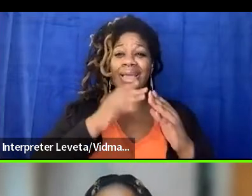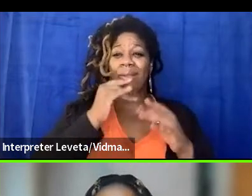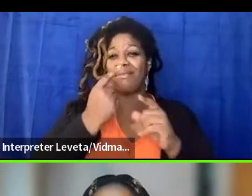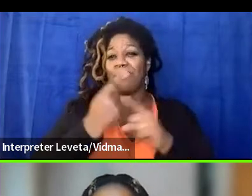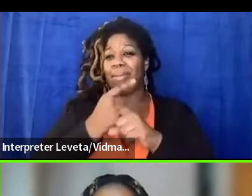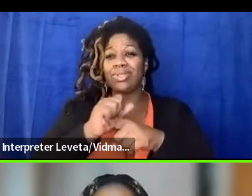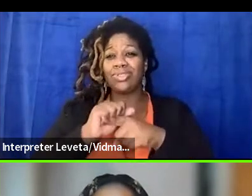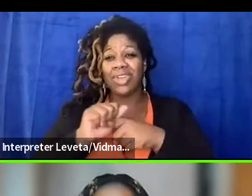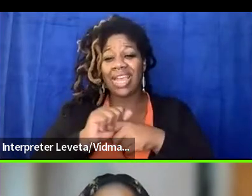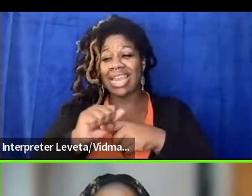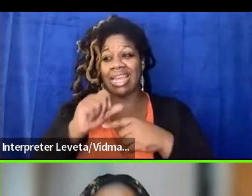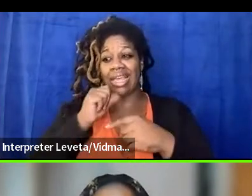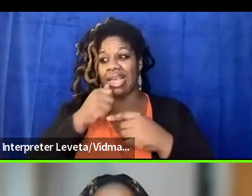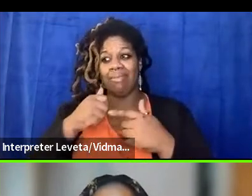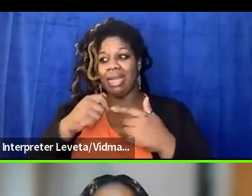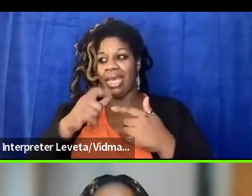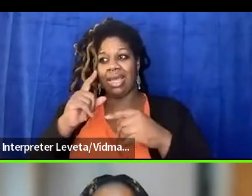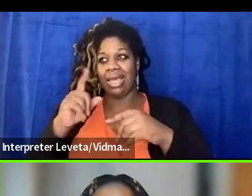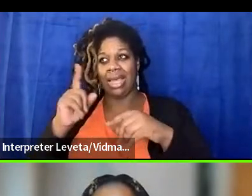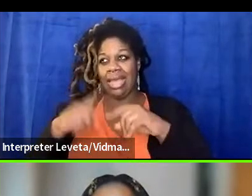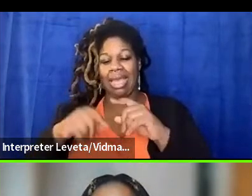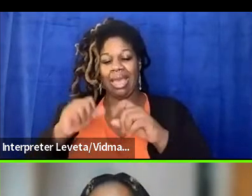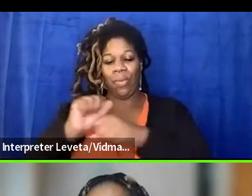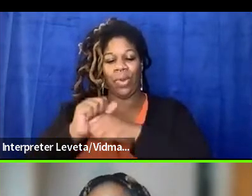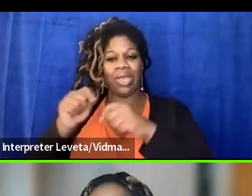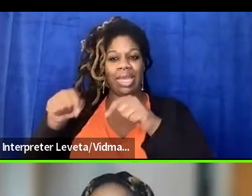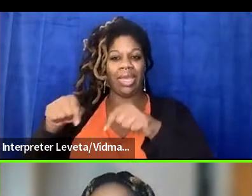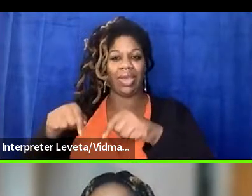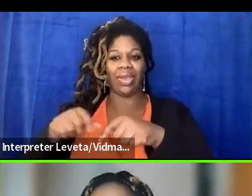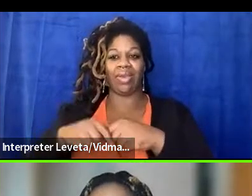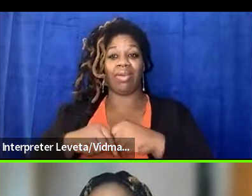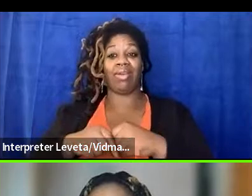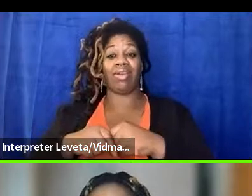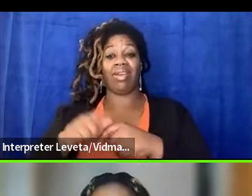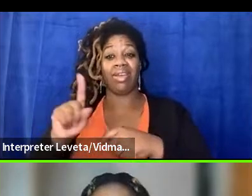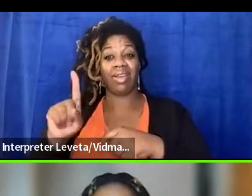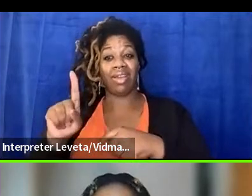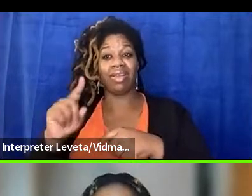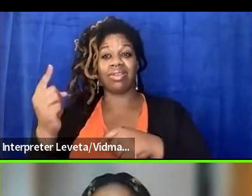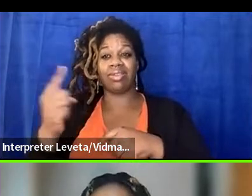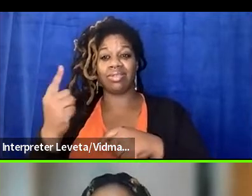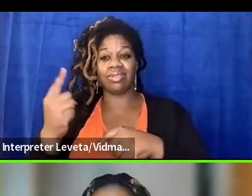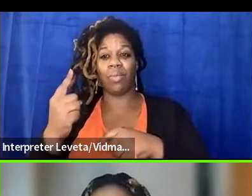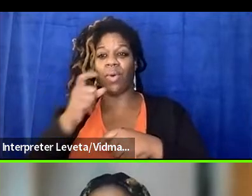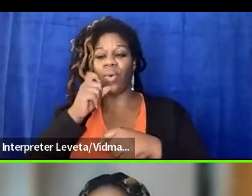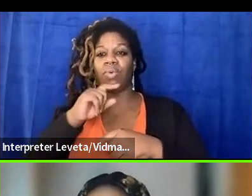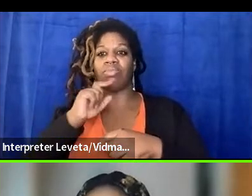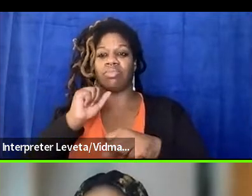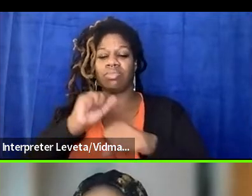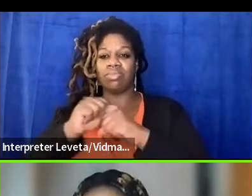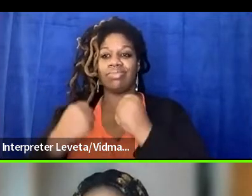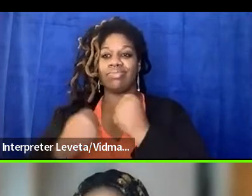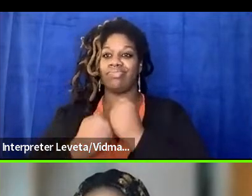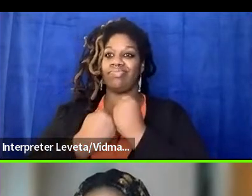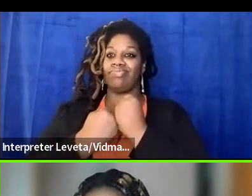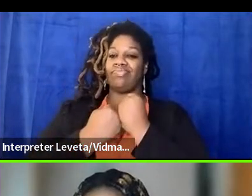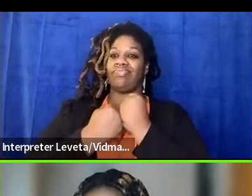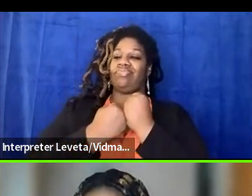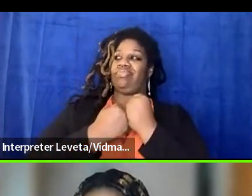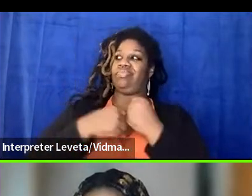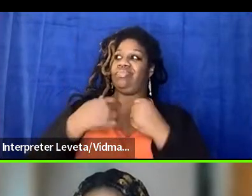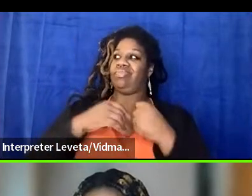And it wasn't until someone like sort of invested in me, I feel like, that I began to invest in myself.